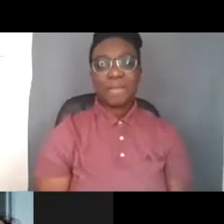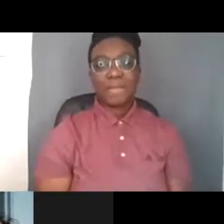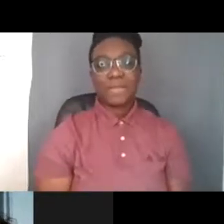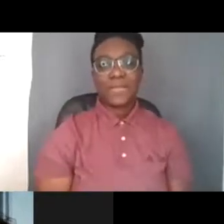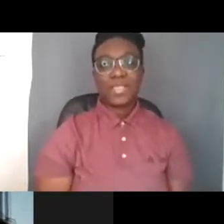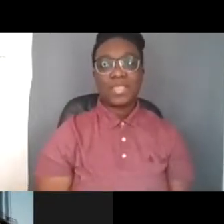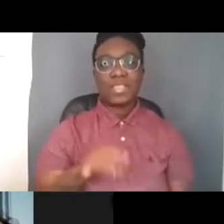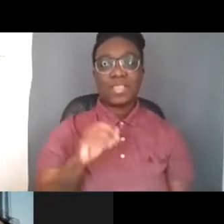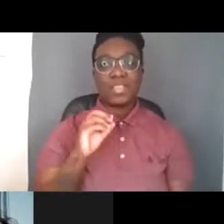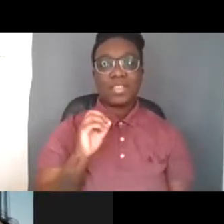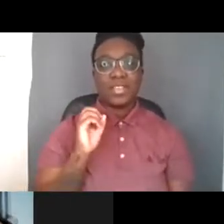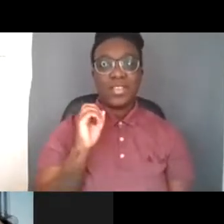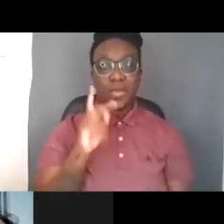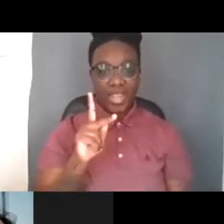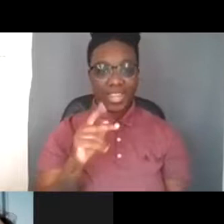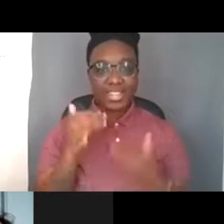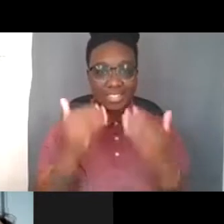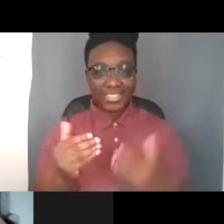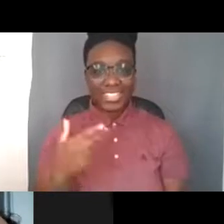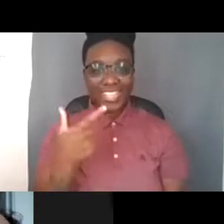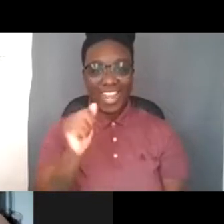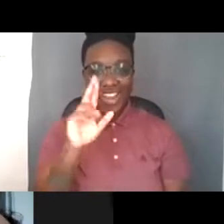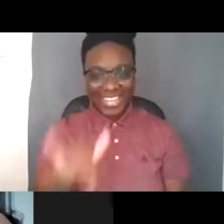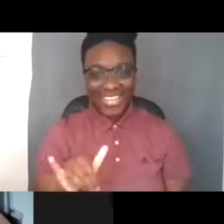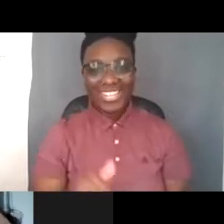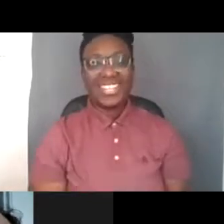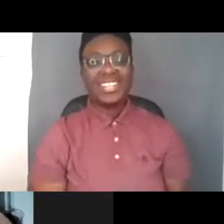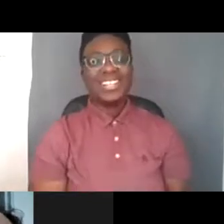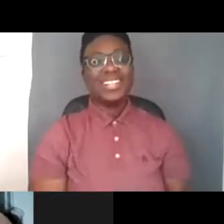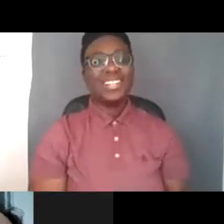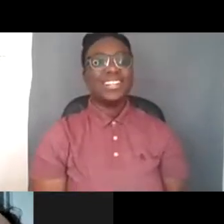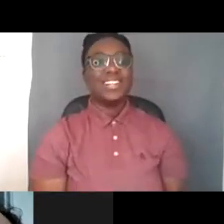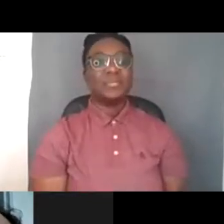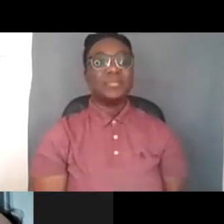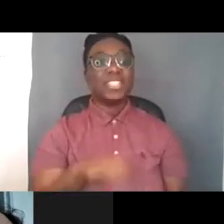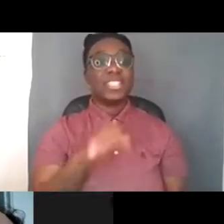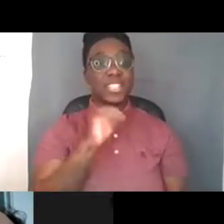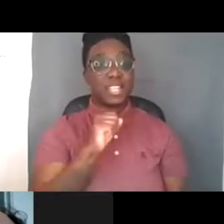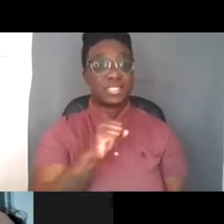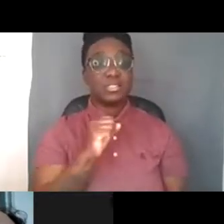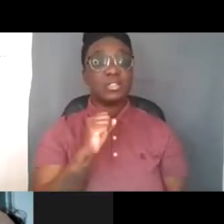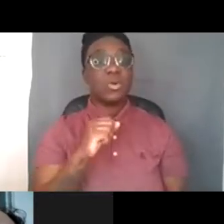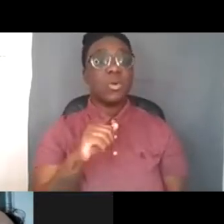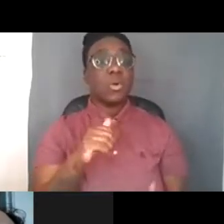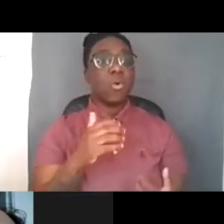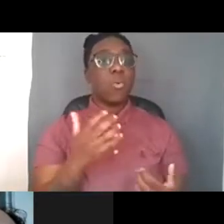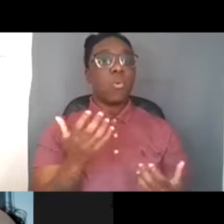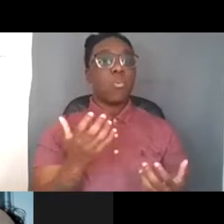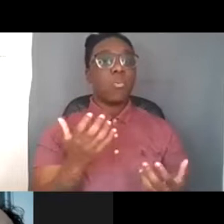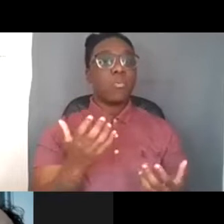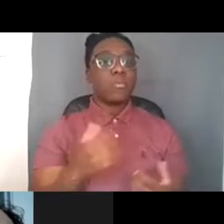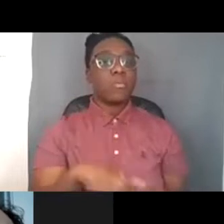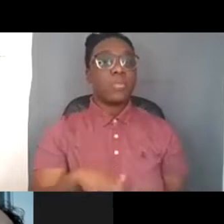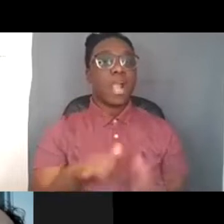show. All right. Yes, Gary. Okay, take two. Yes, Mrs. Ross, Marion Ross. What was it like working with